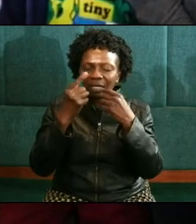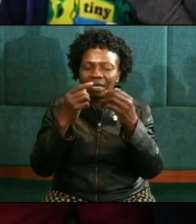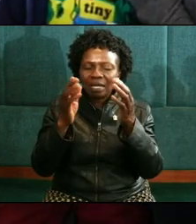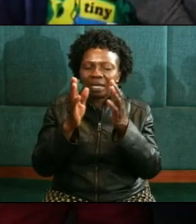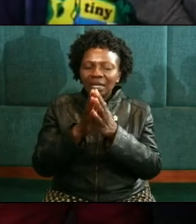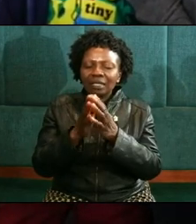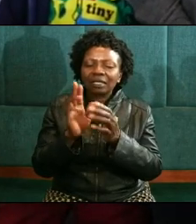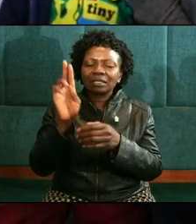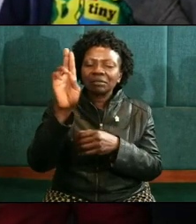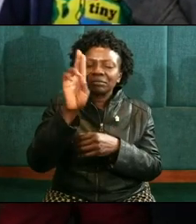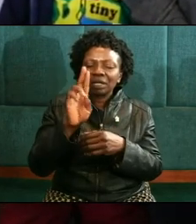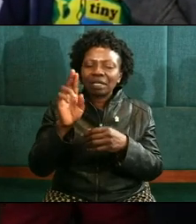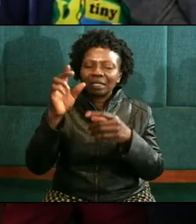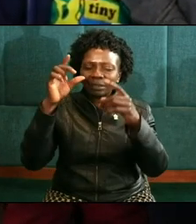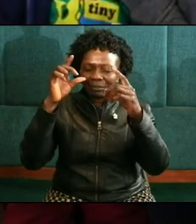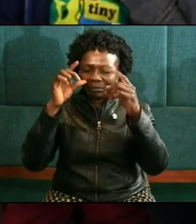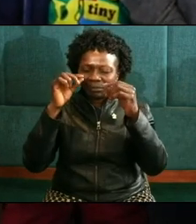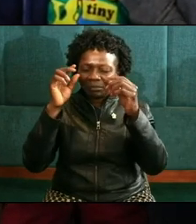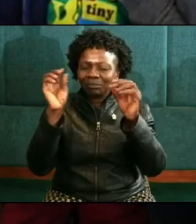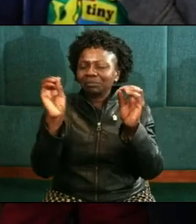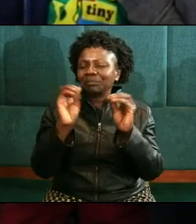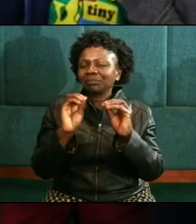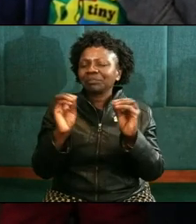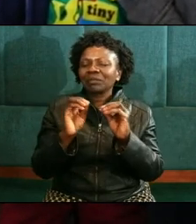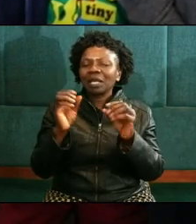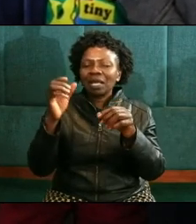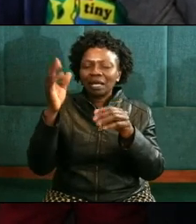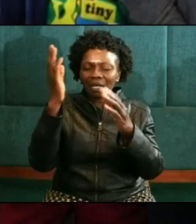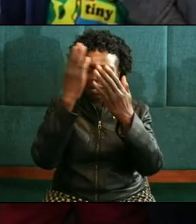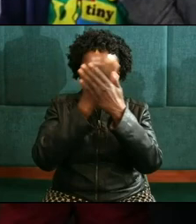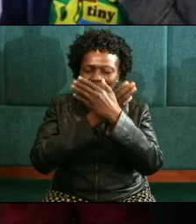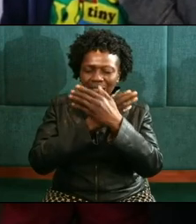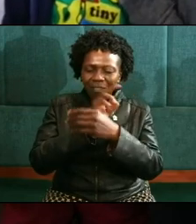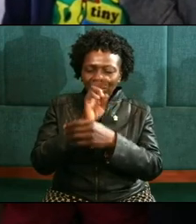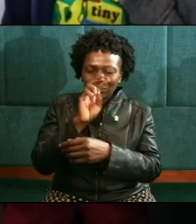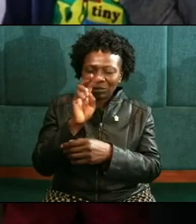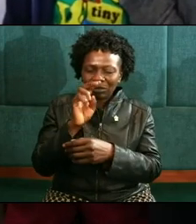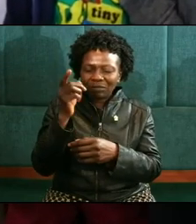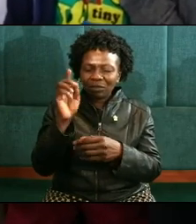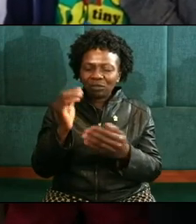have spent sleepless nights looking for children,